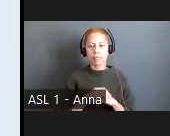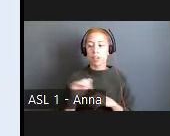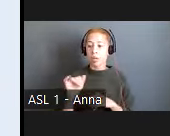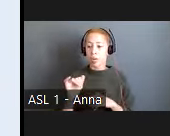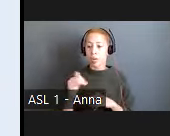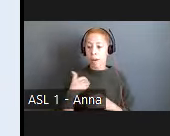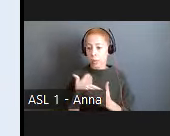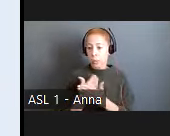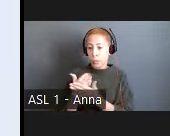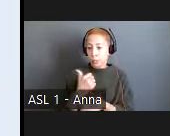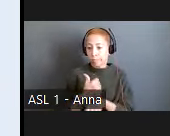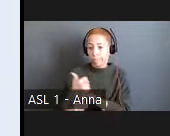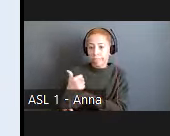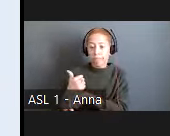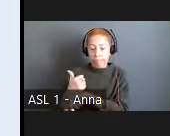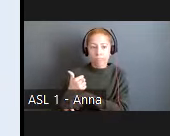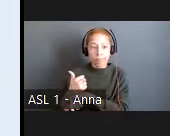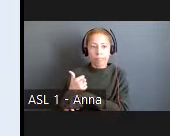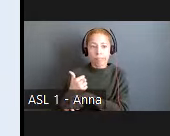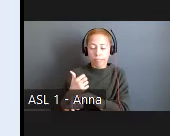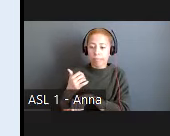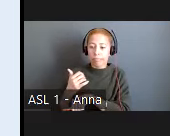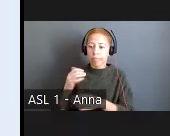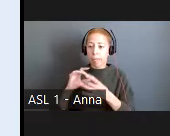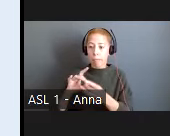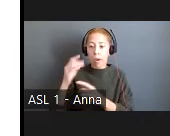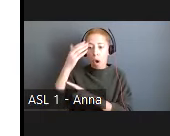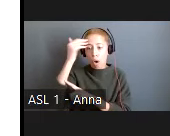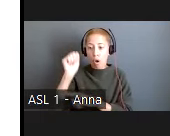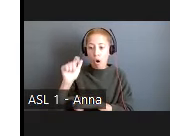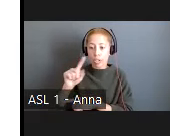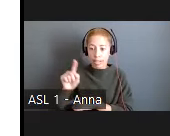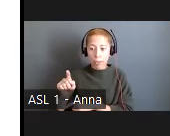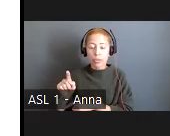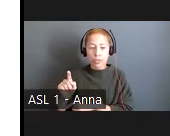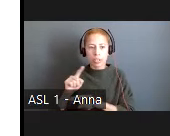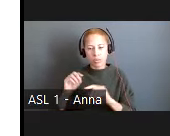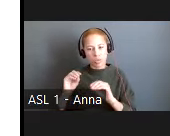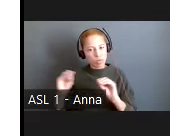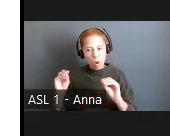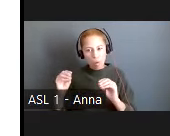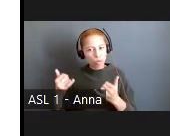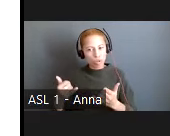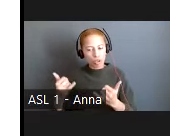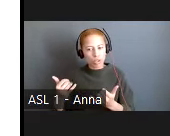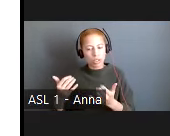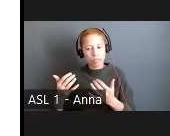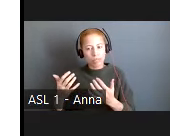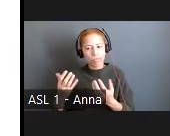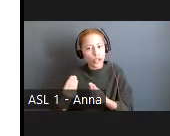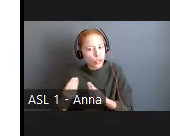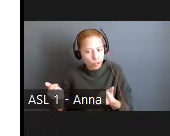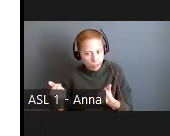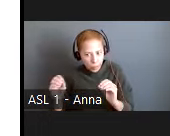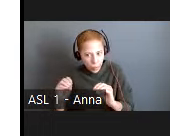about Alzheimer's that was flagged before, but there's no current treatments to cure. And these are the more traditional medications